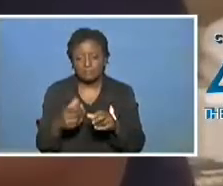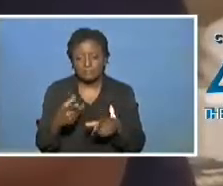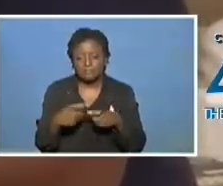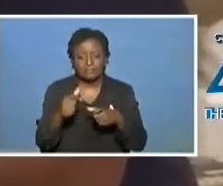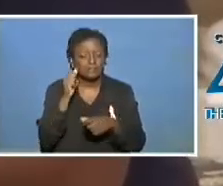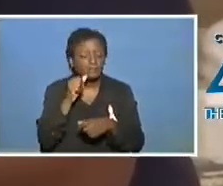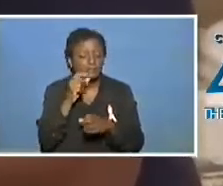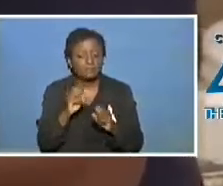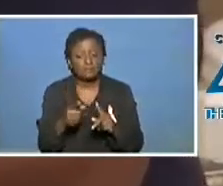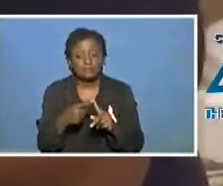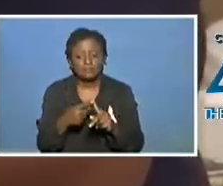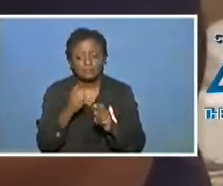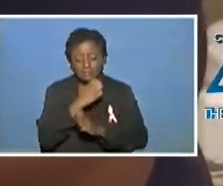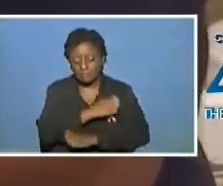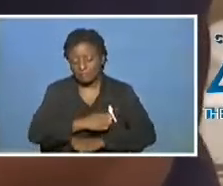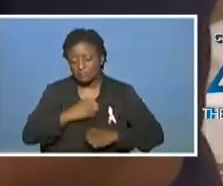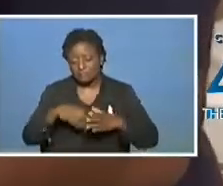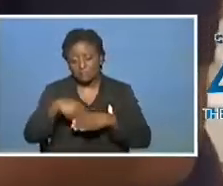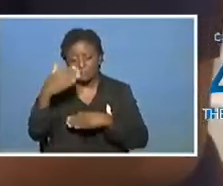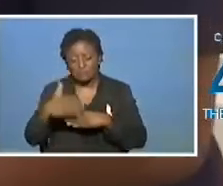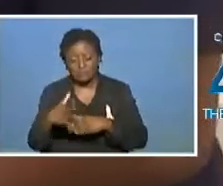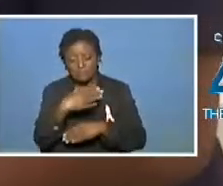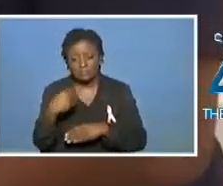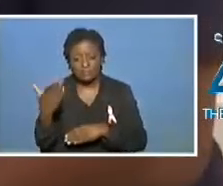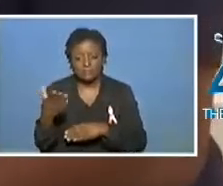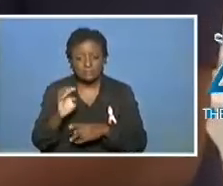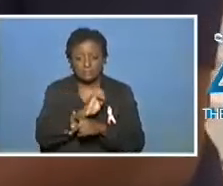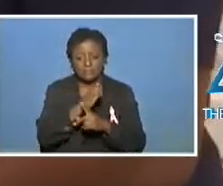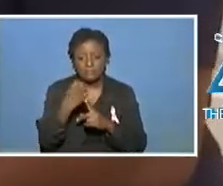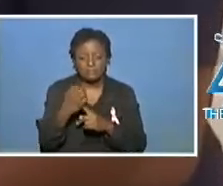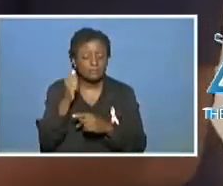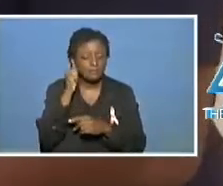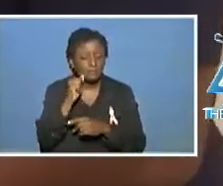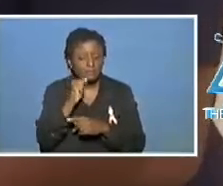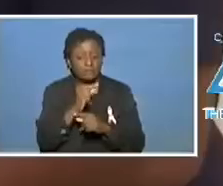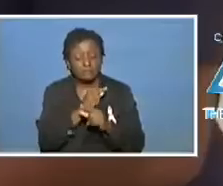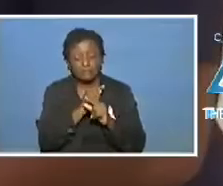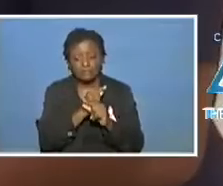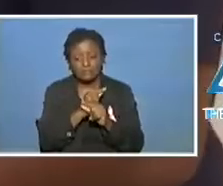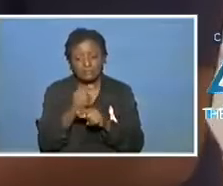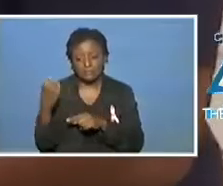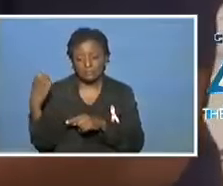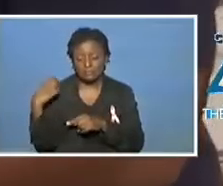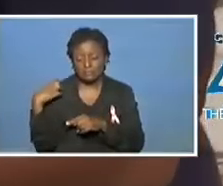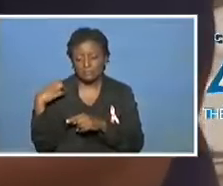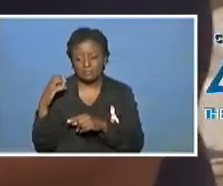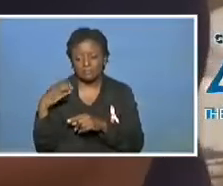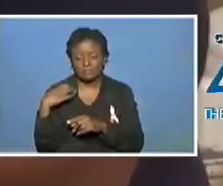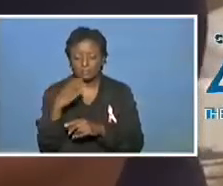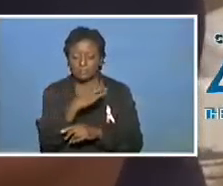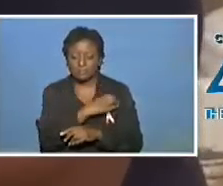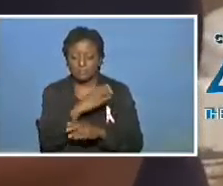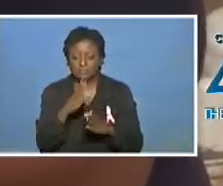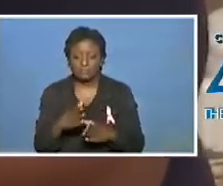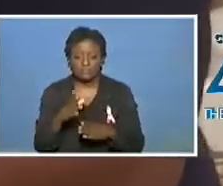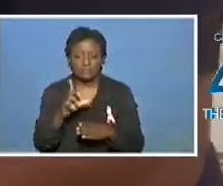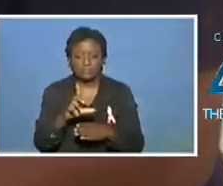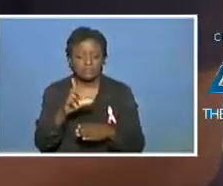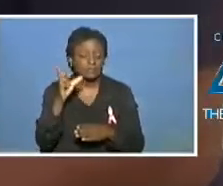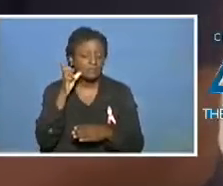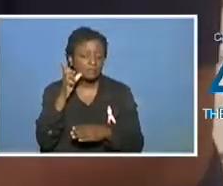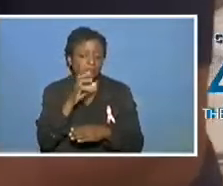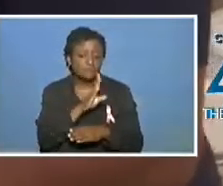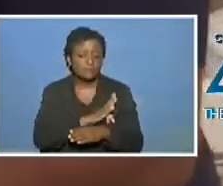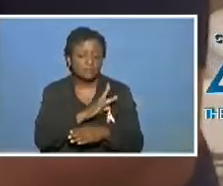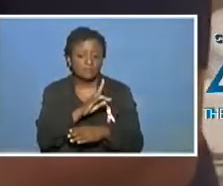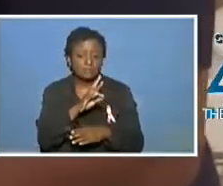outdoors and their overall environment. Girl Guides Chief Commissioner Legia Burrows boasts